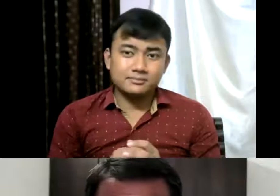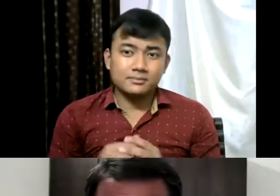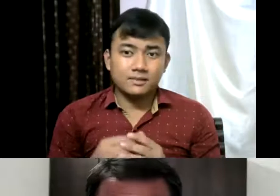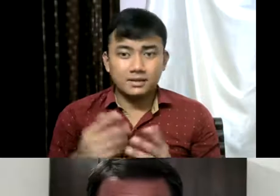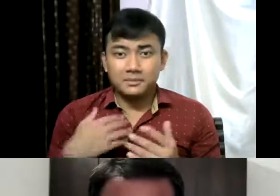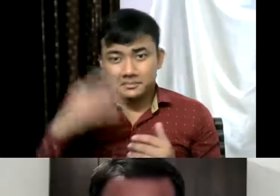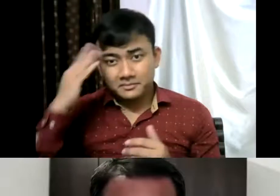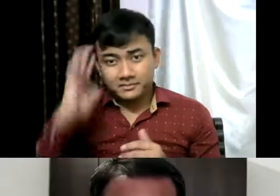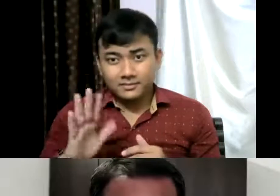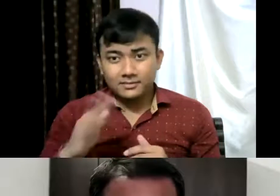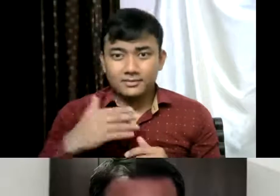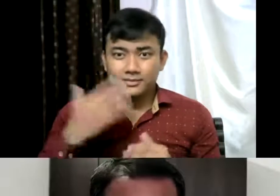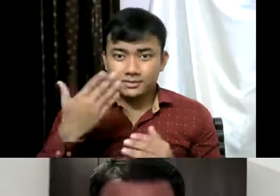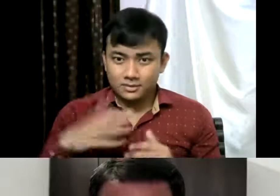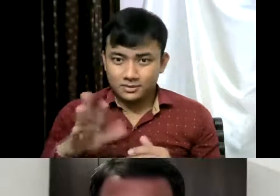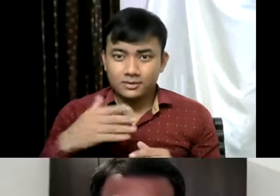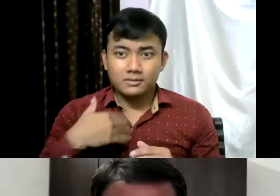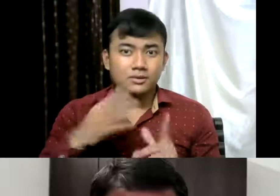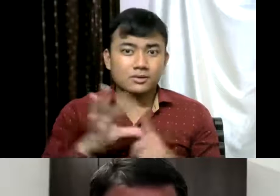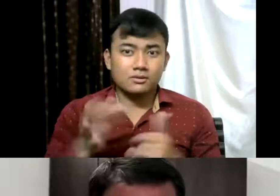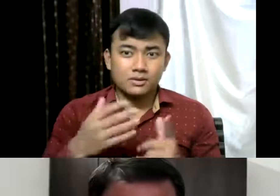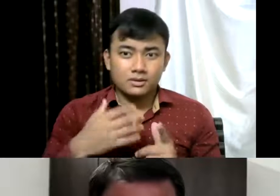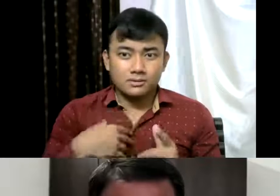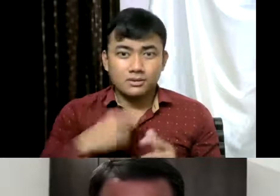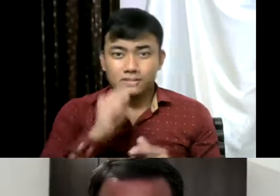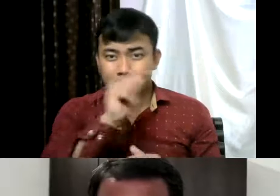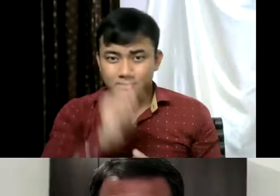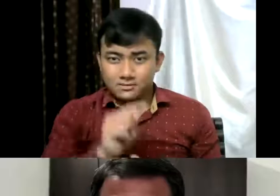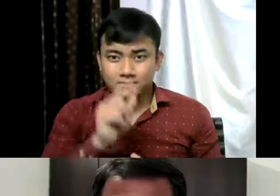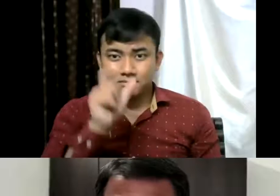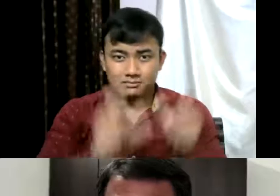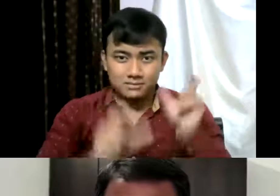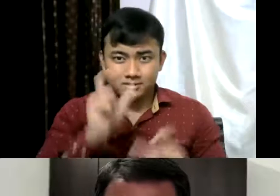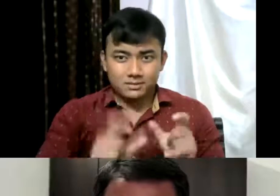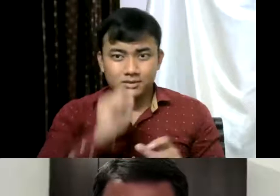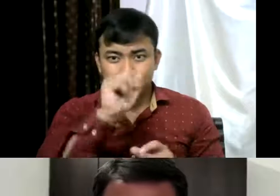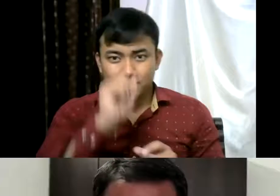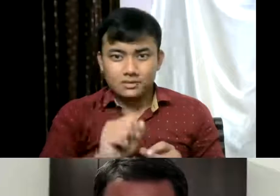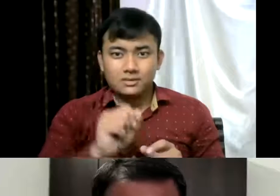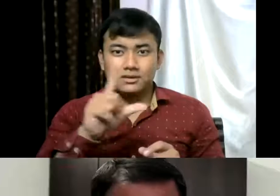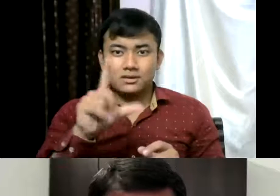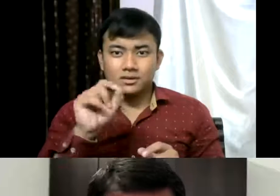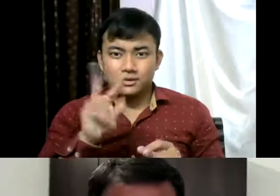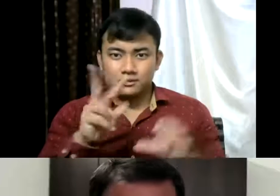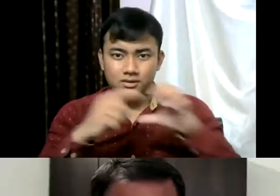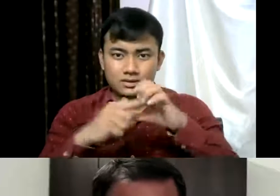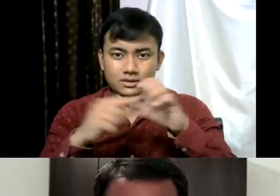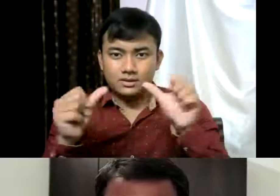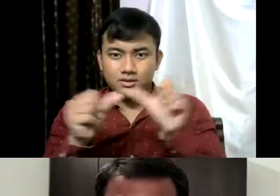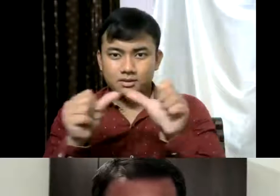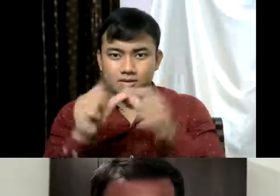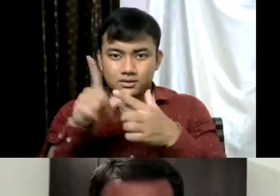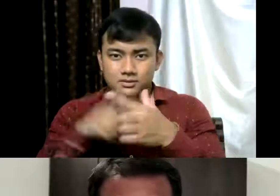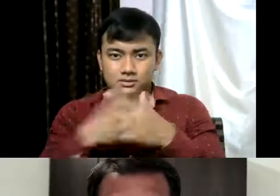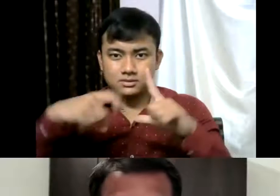know I'm sending a request to each one of you to feature you all on Love Aaj Kal podcast. I would love to pick